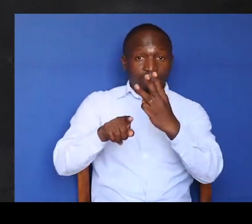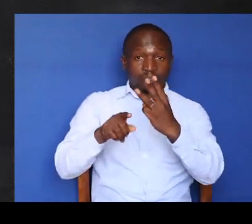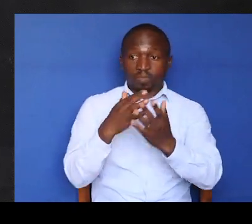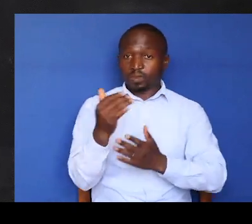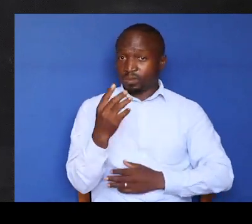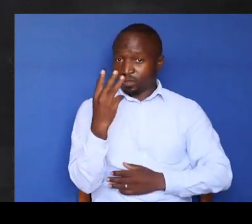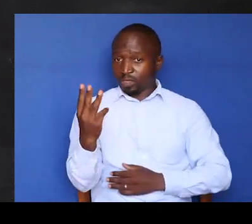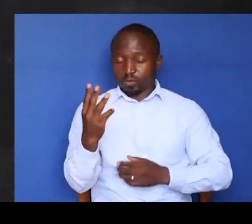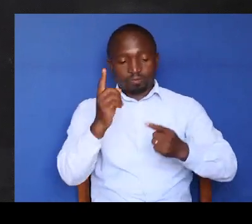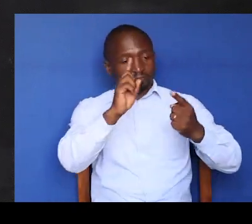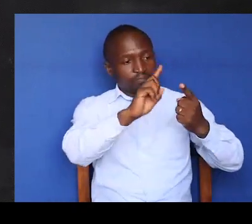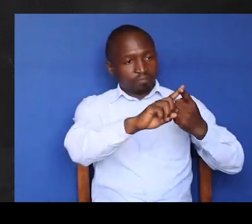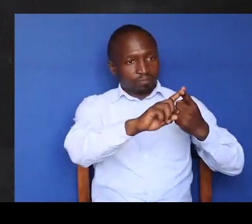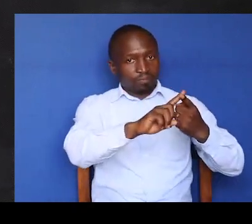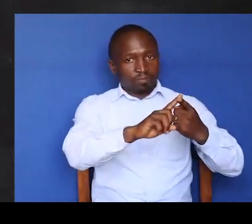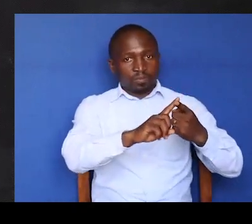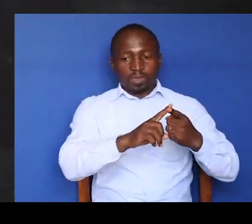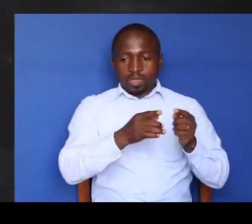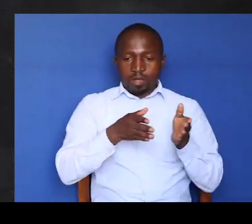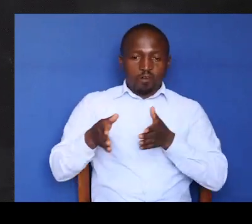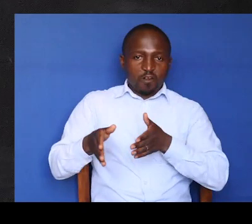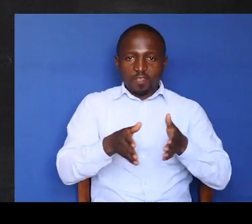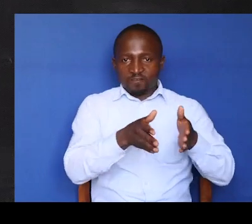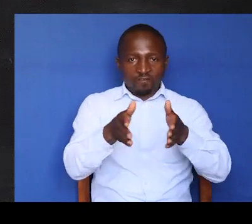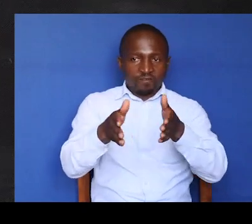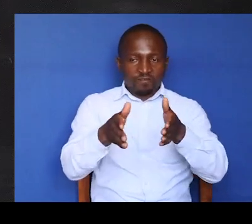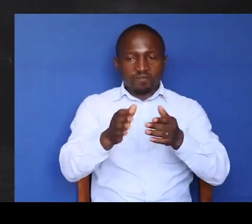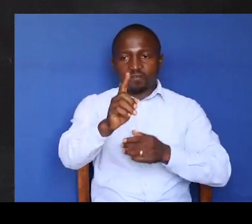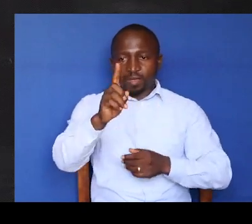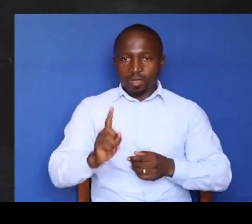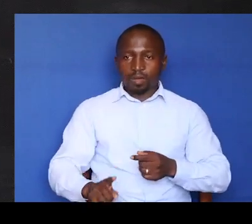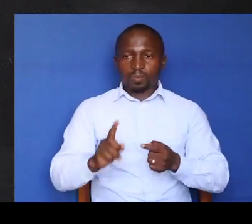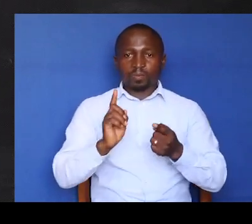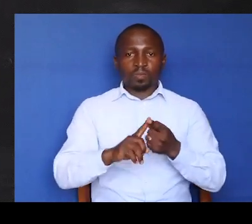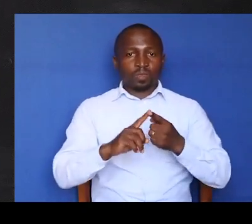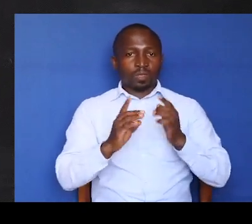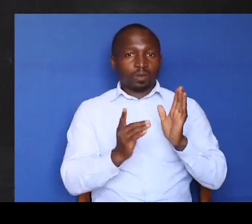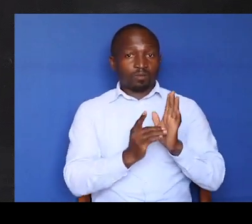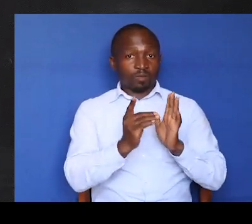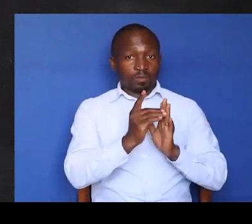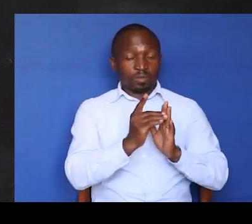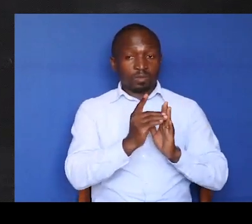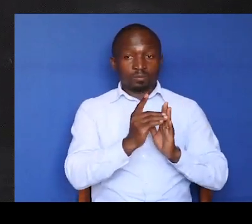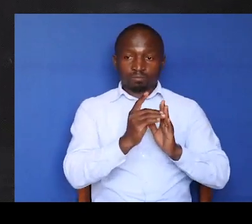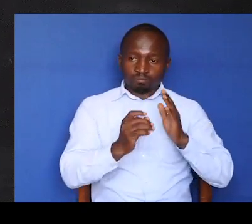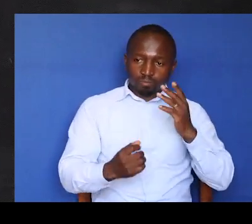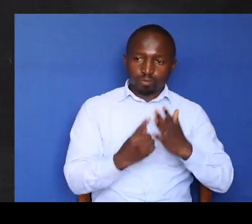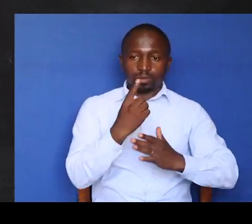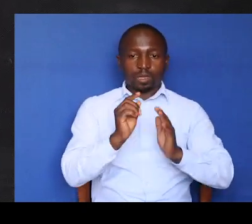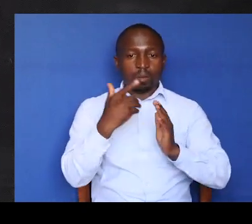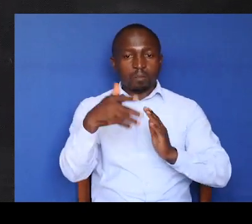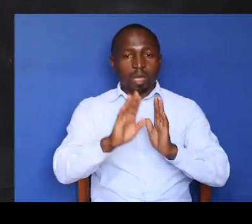regime. One, that by rivers which develop 1 peak of high water in a